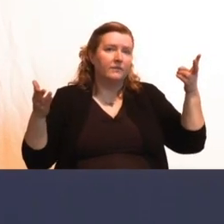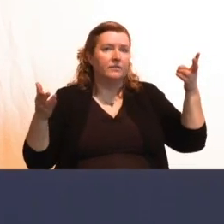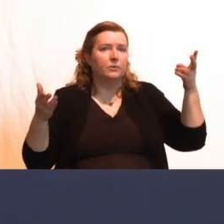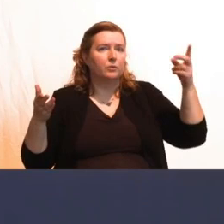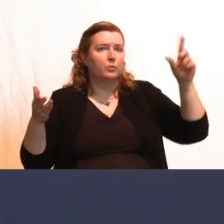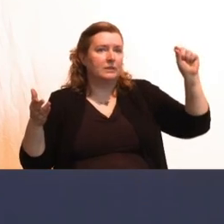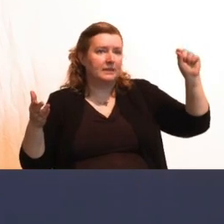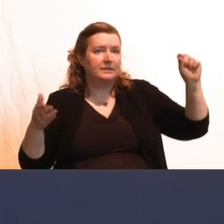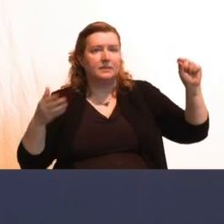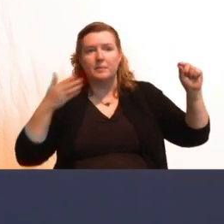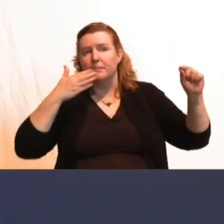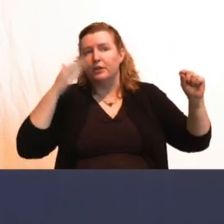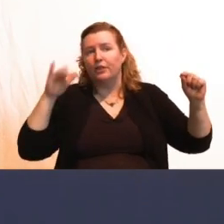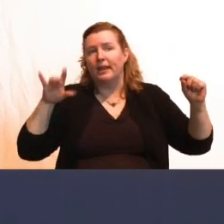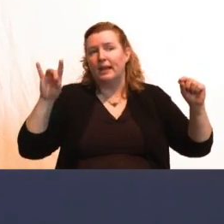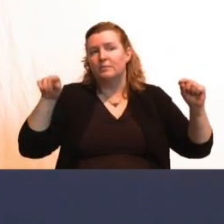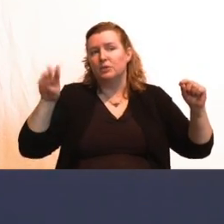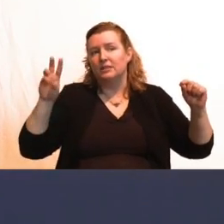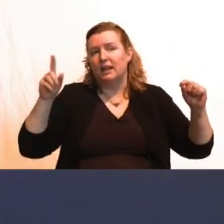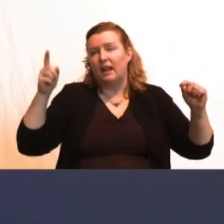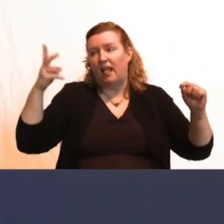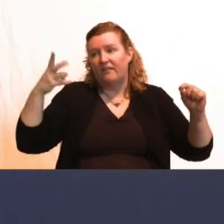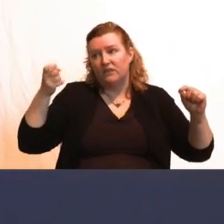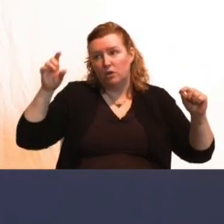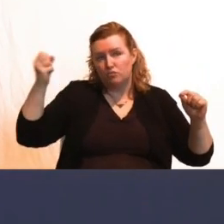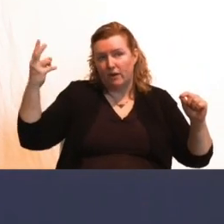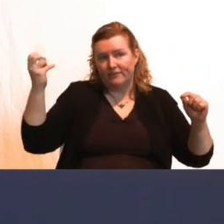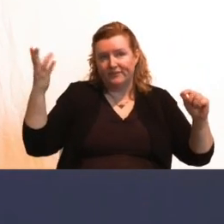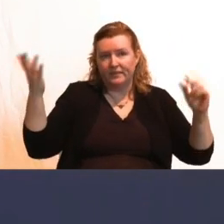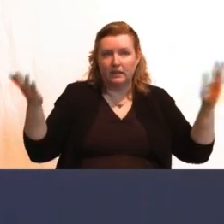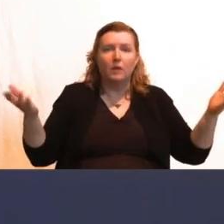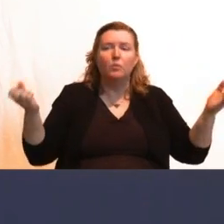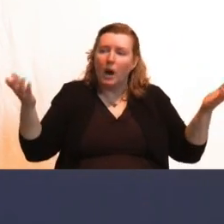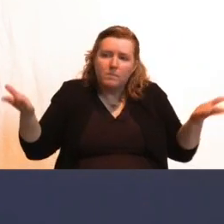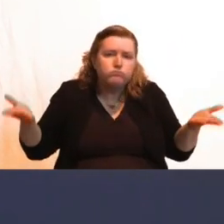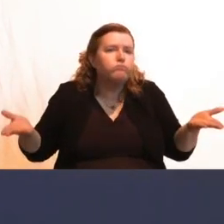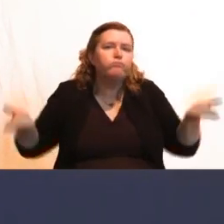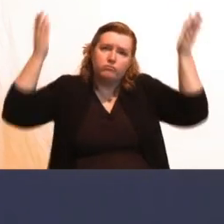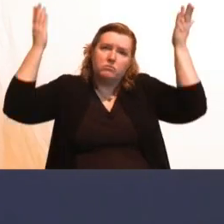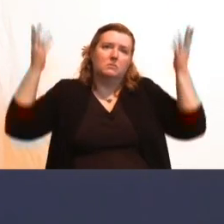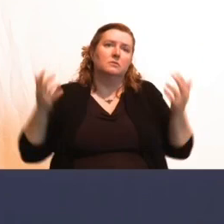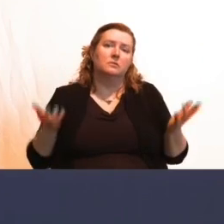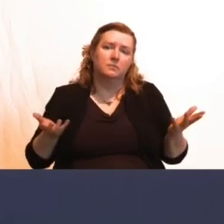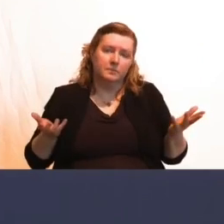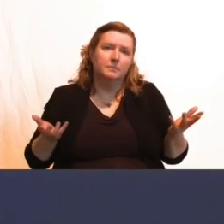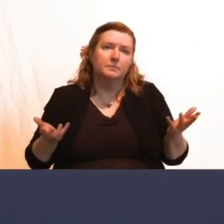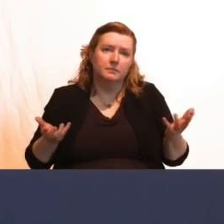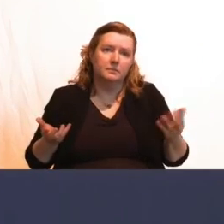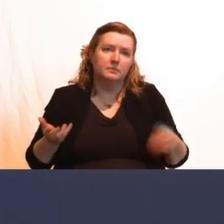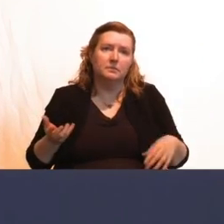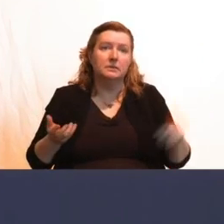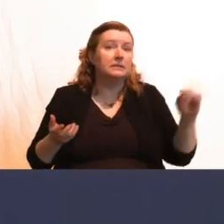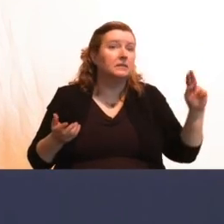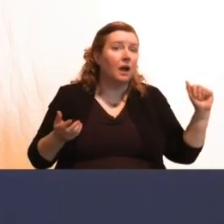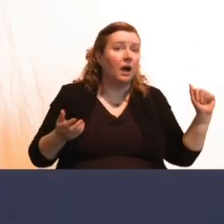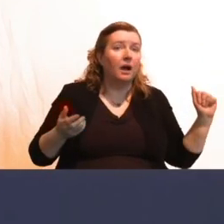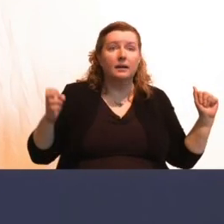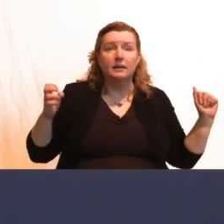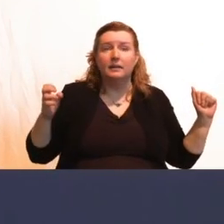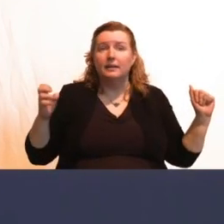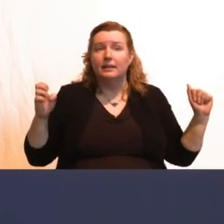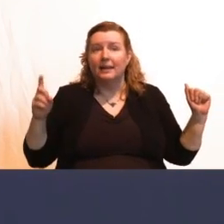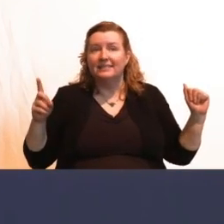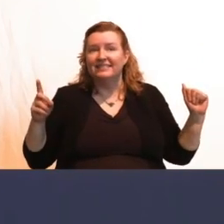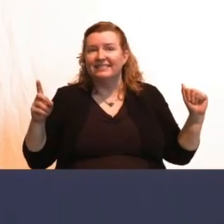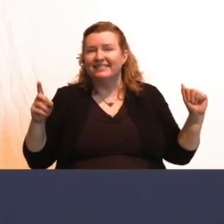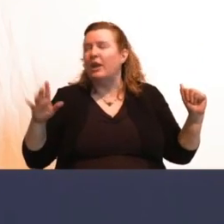Lastly, Tina and then Ed, thank you to each of you and your teams for extraordinary service over the past 2 years. And by the way, it's not like we're shutting down and going